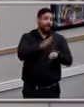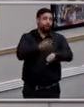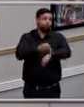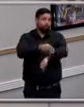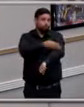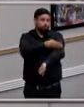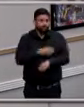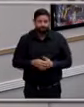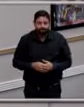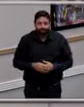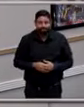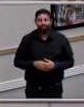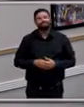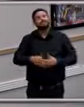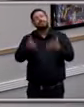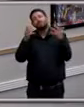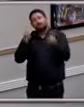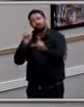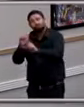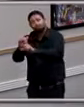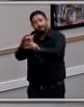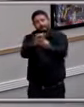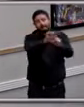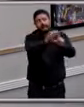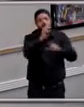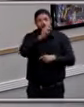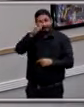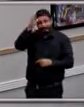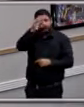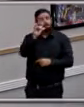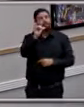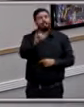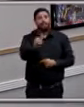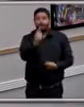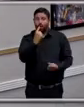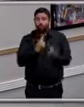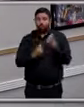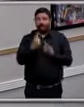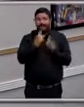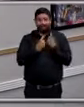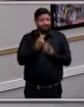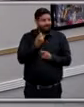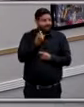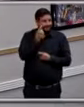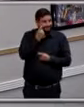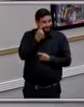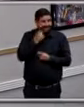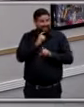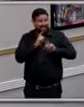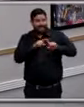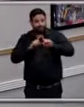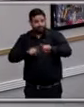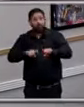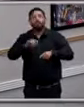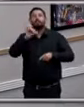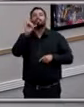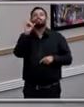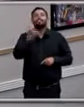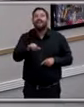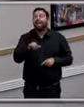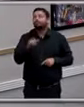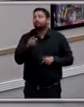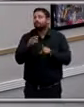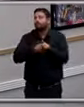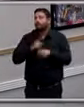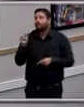I would like to remind the parents that these questions that we're currently answering are the ones that are